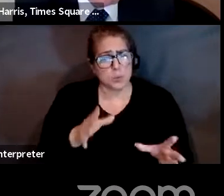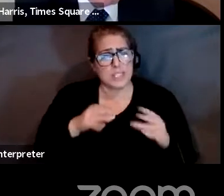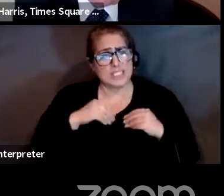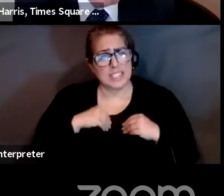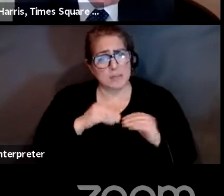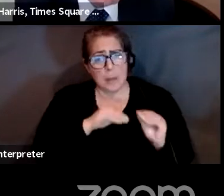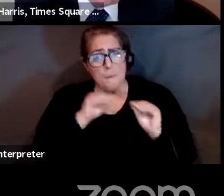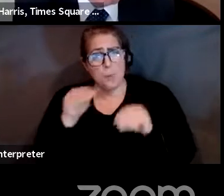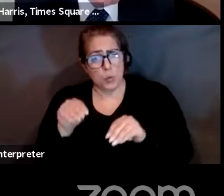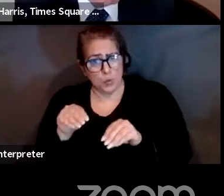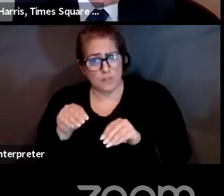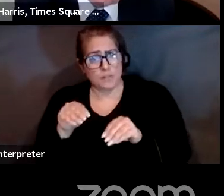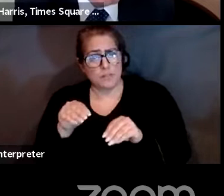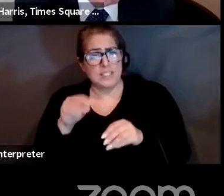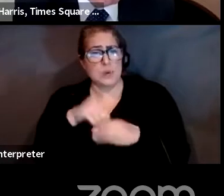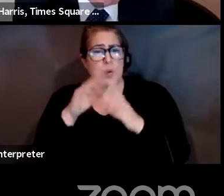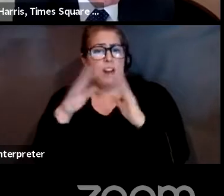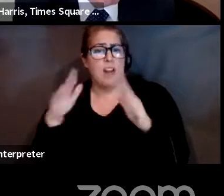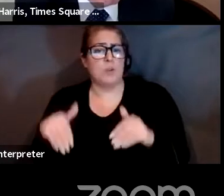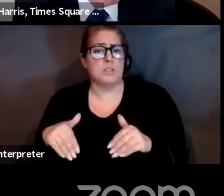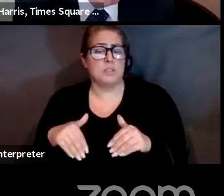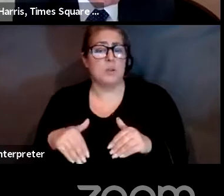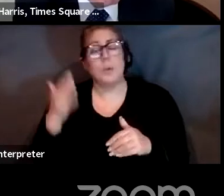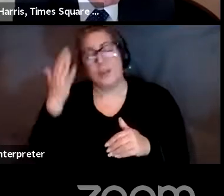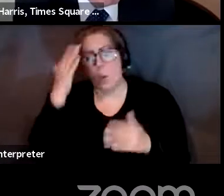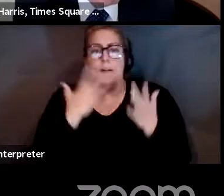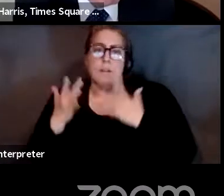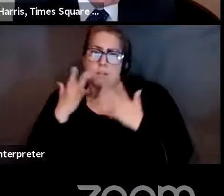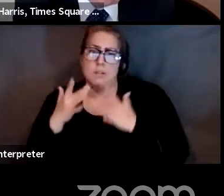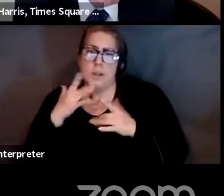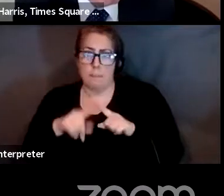it happens to be available, which of course we know there is a shortage of it.